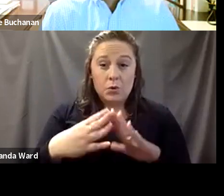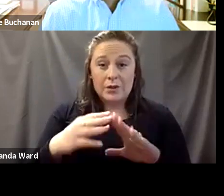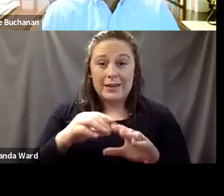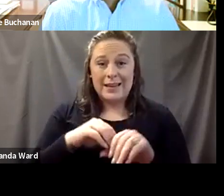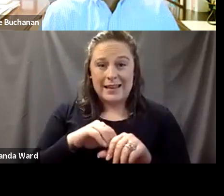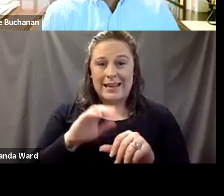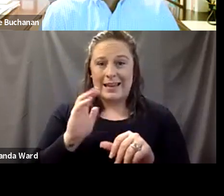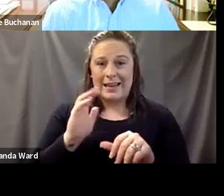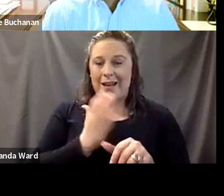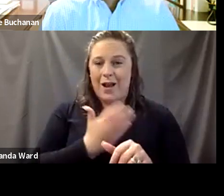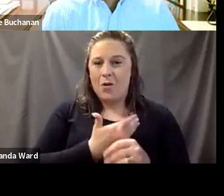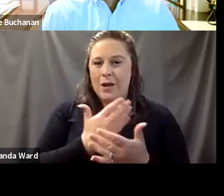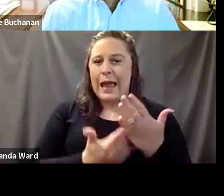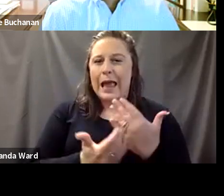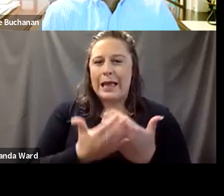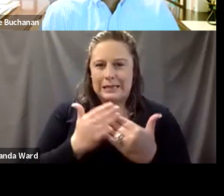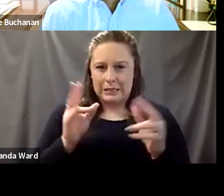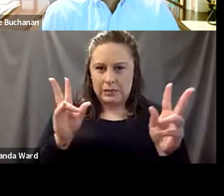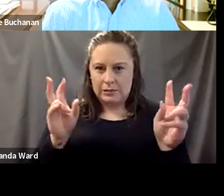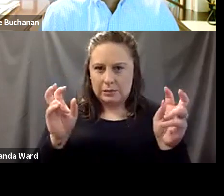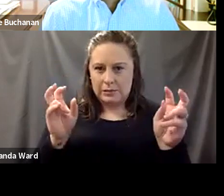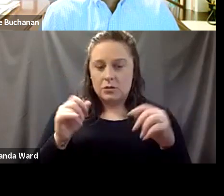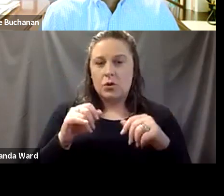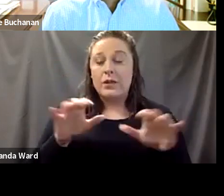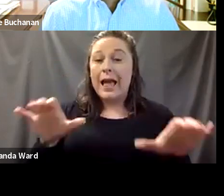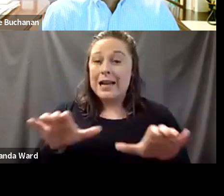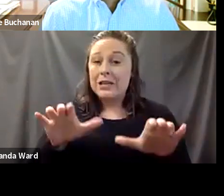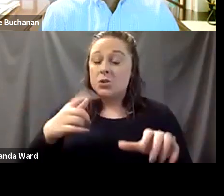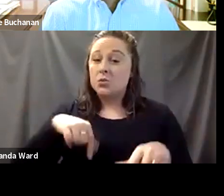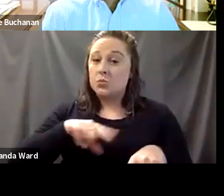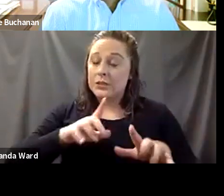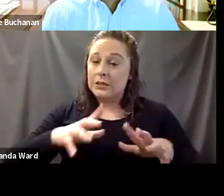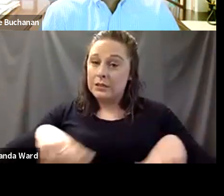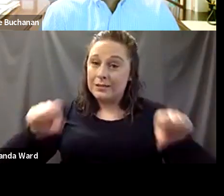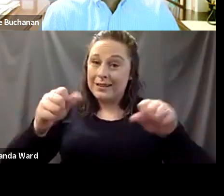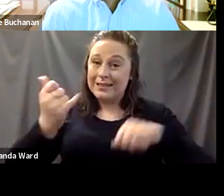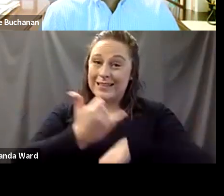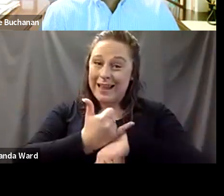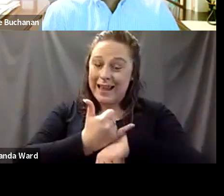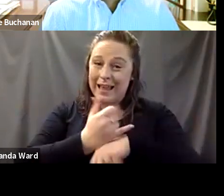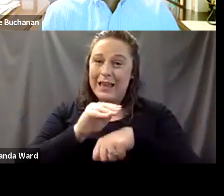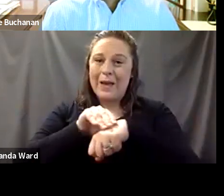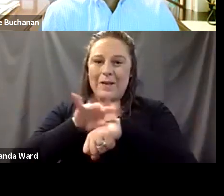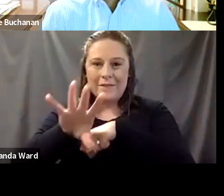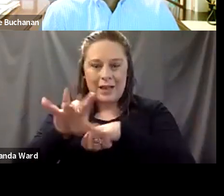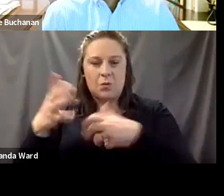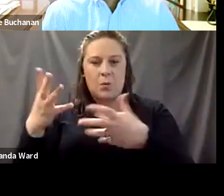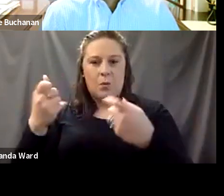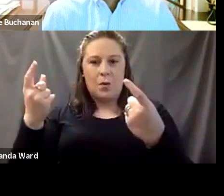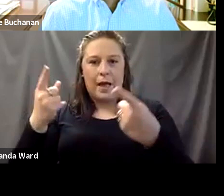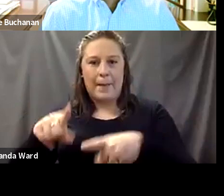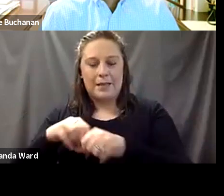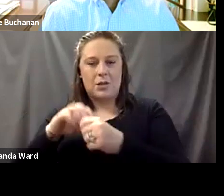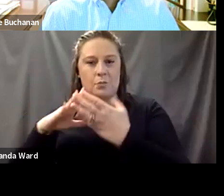our well-washed hands. And so the actions that we take today shape what will happen in our community